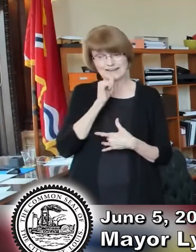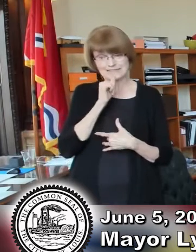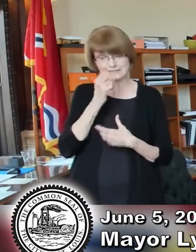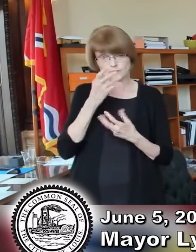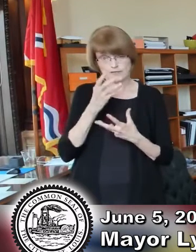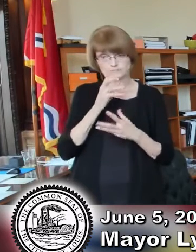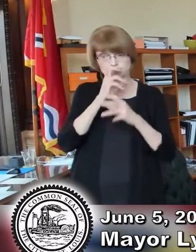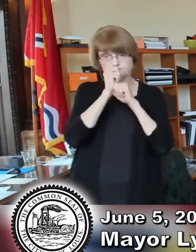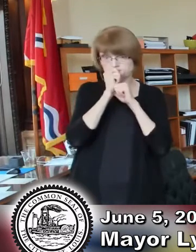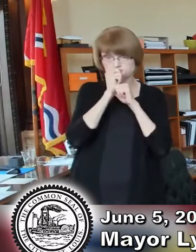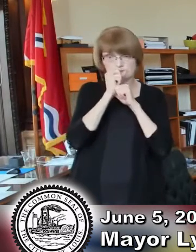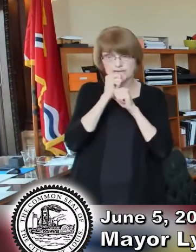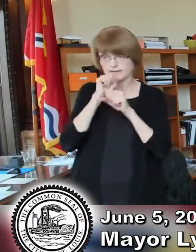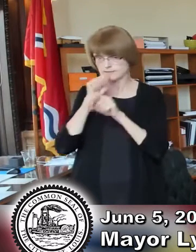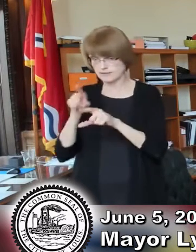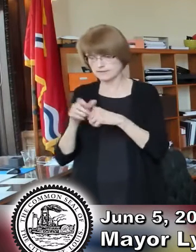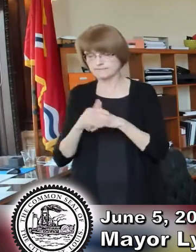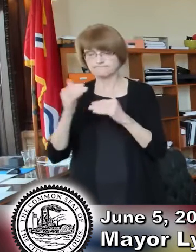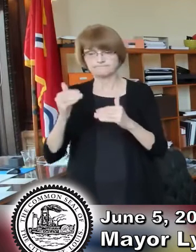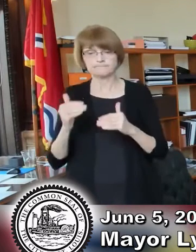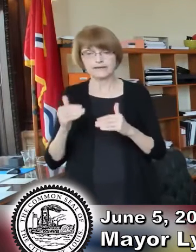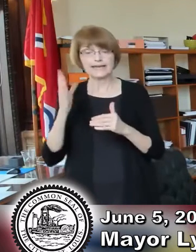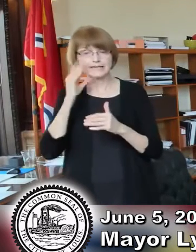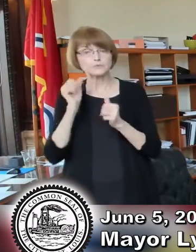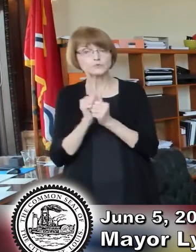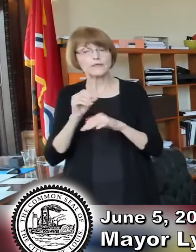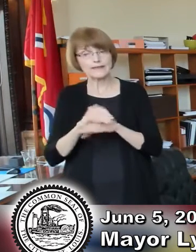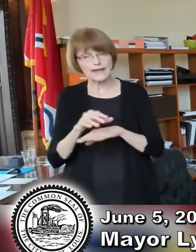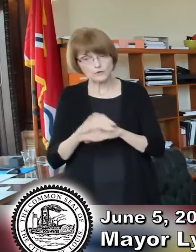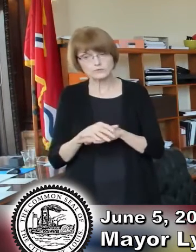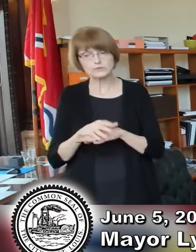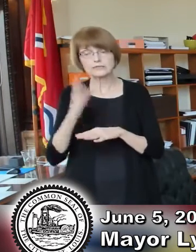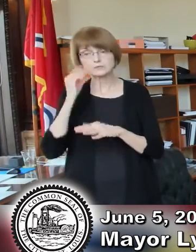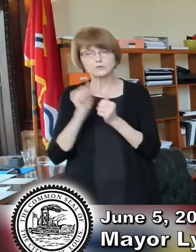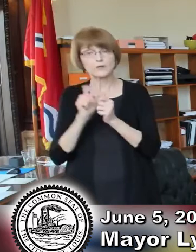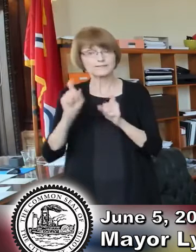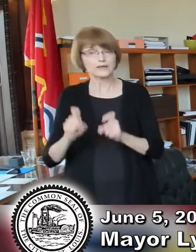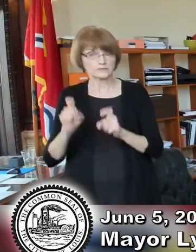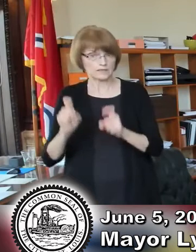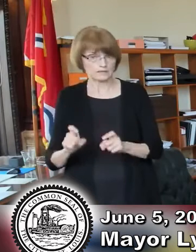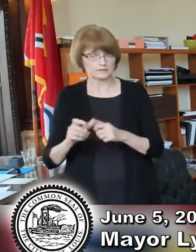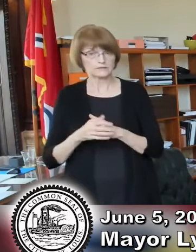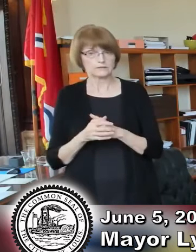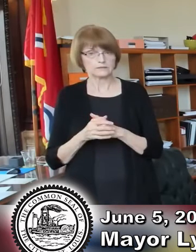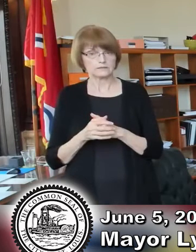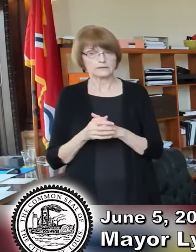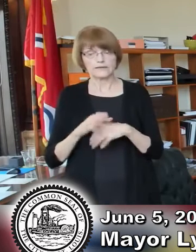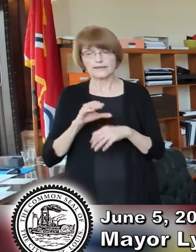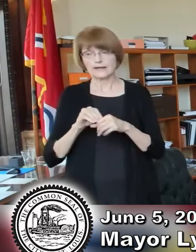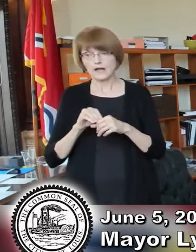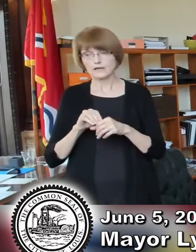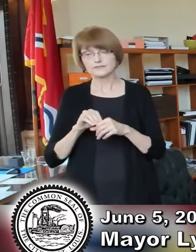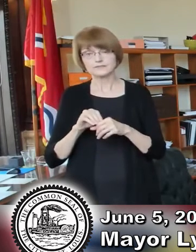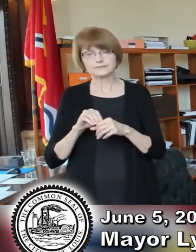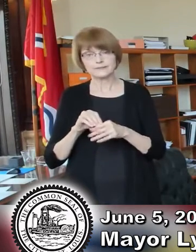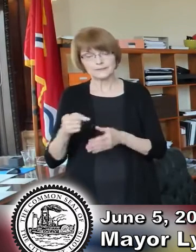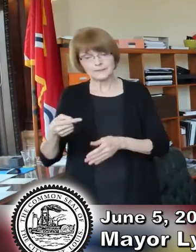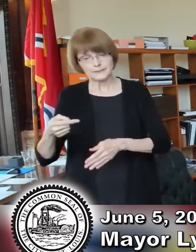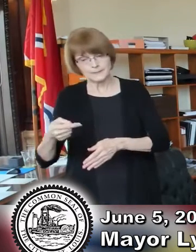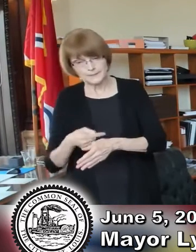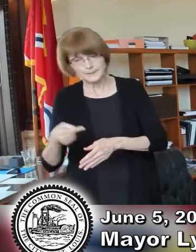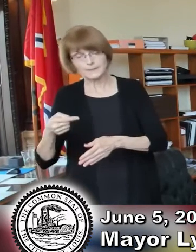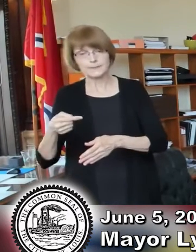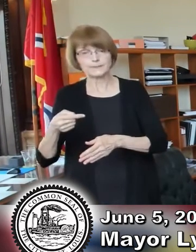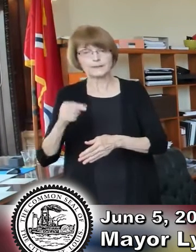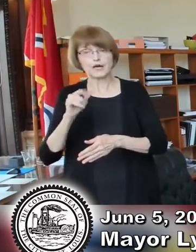information, experience performing counseling and testing services, which include venipuncture, OraSure testing,